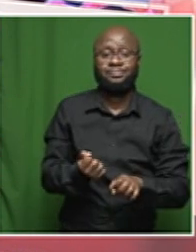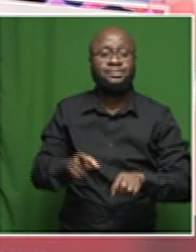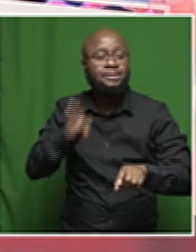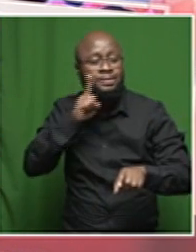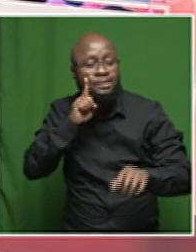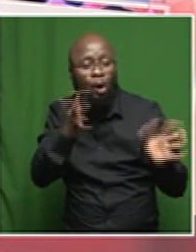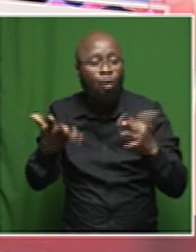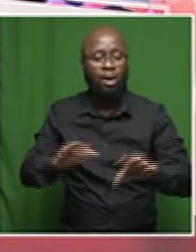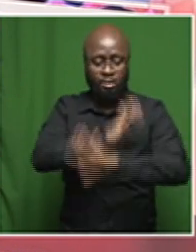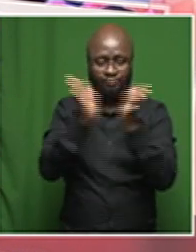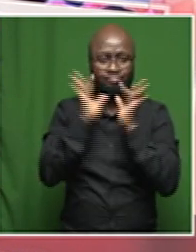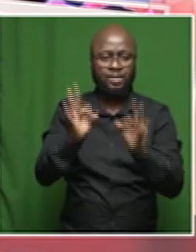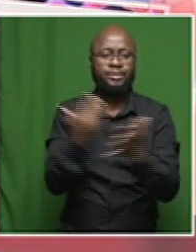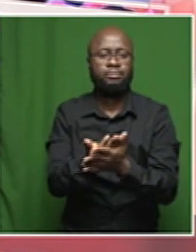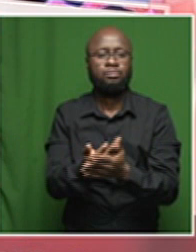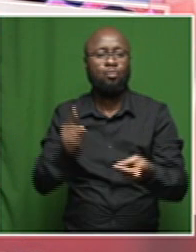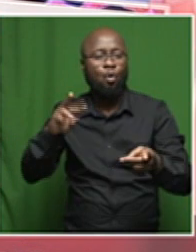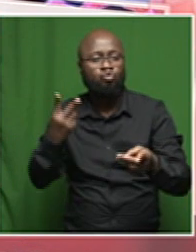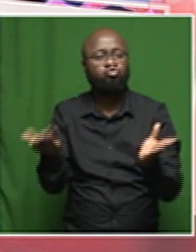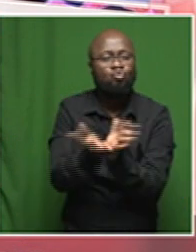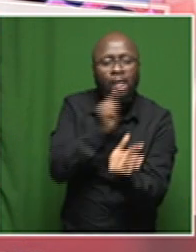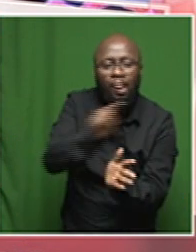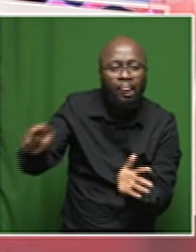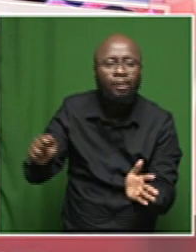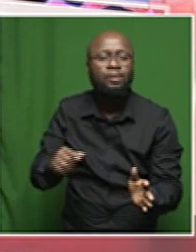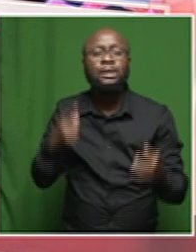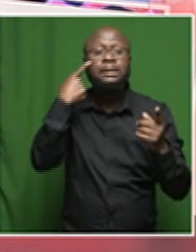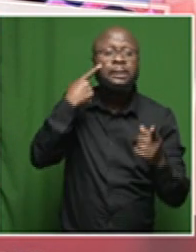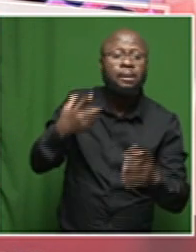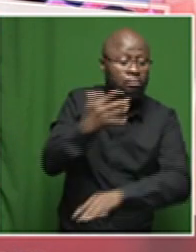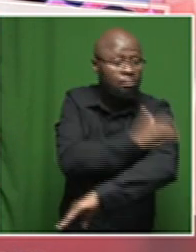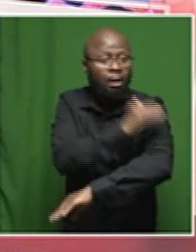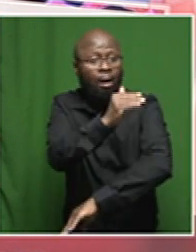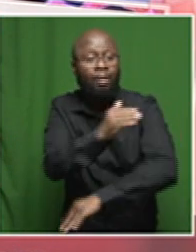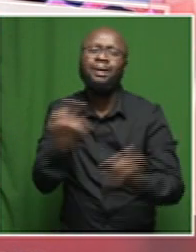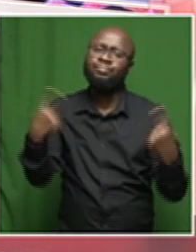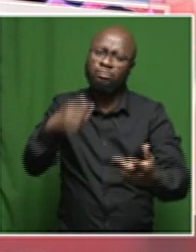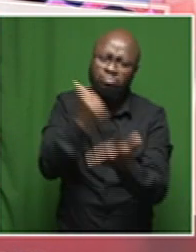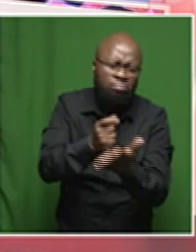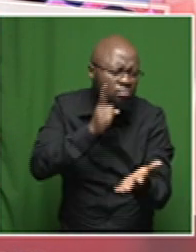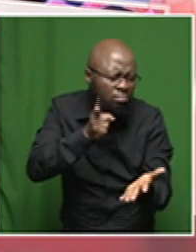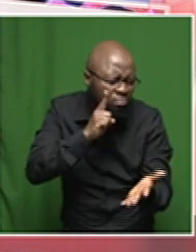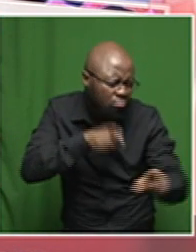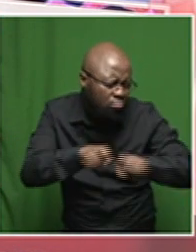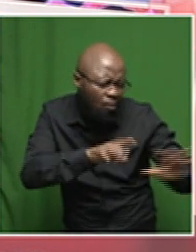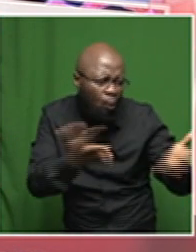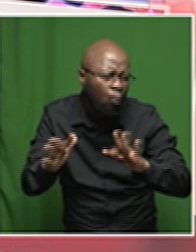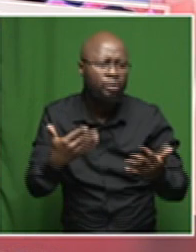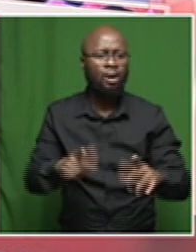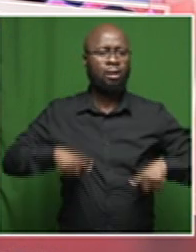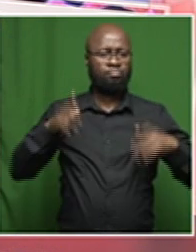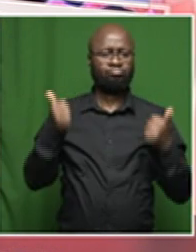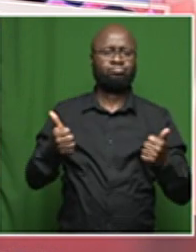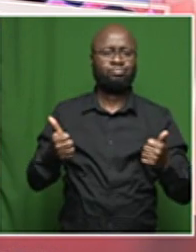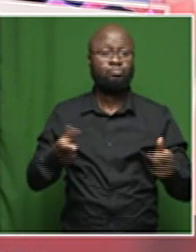at the mall, at school, at work, wherever it may be. The moment you see a blood pressure cuff, sit down, do it for 5 minutes and check your blood pressure so that you're not